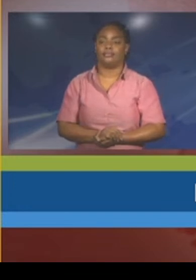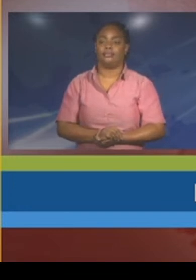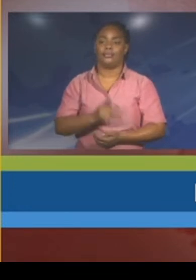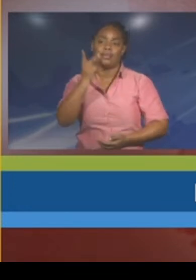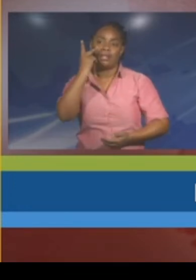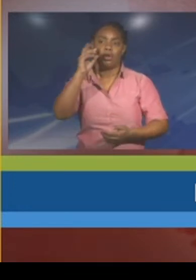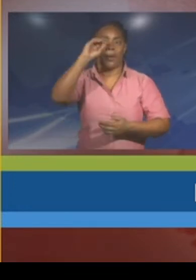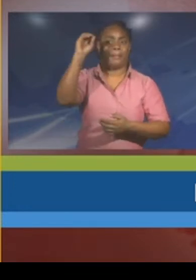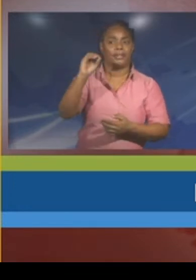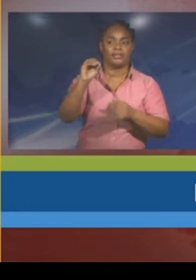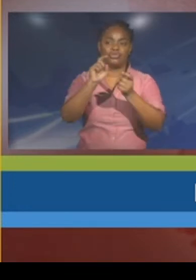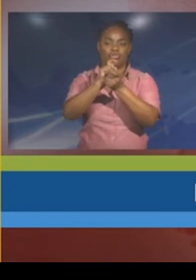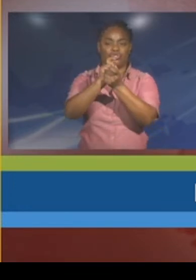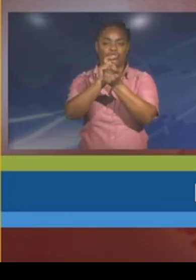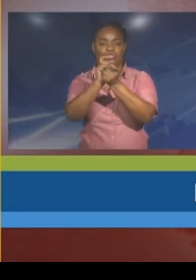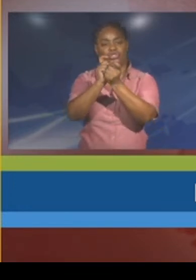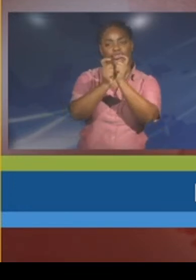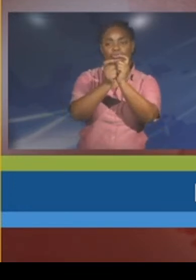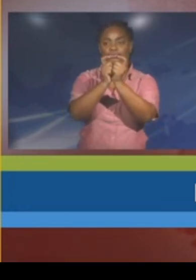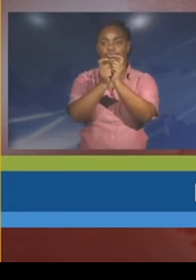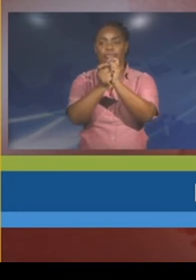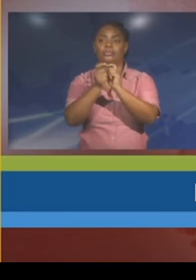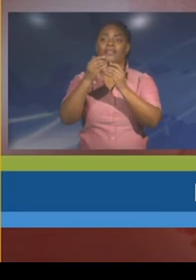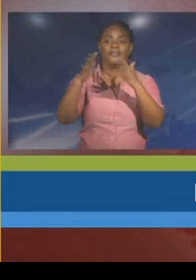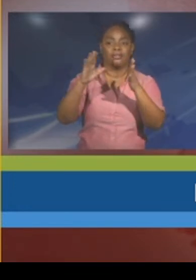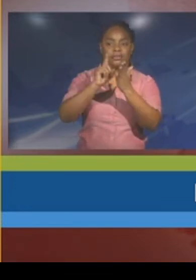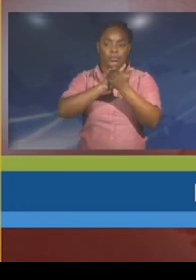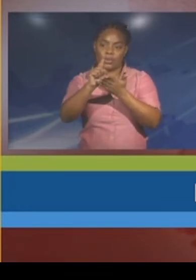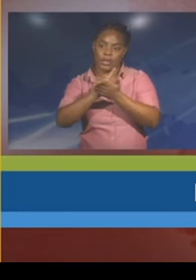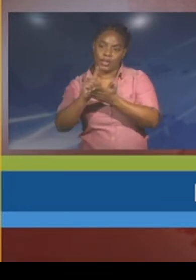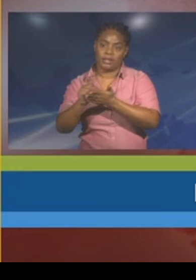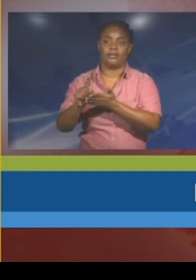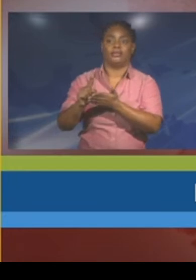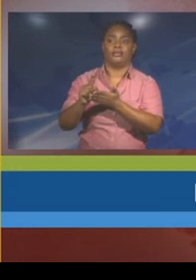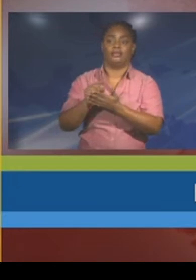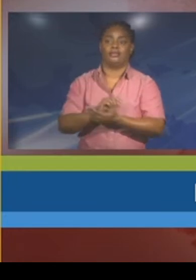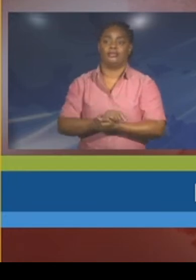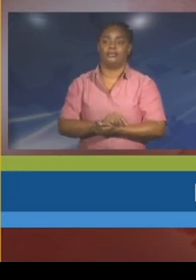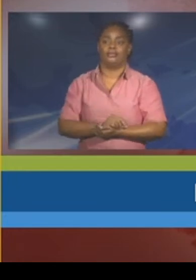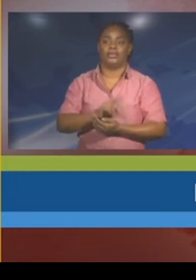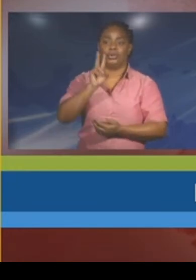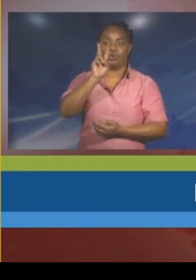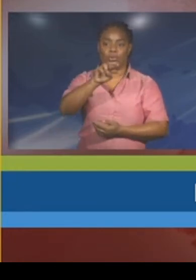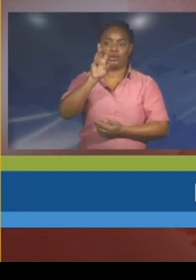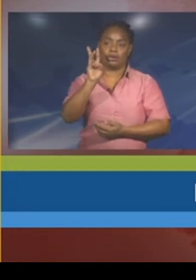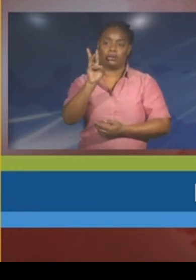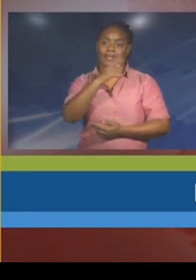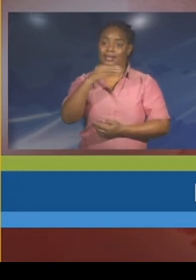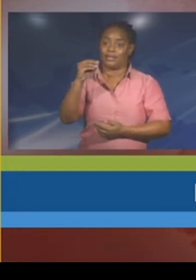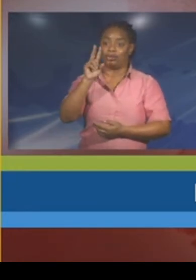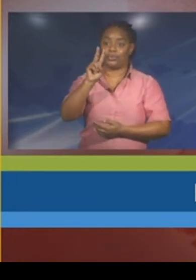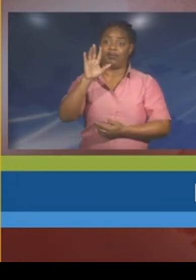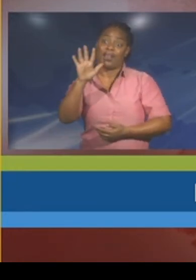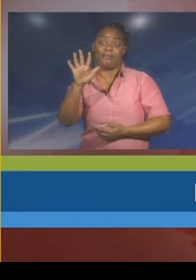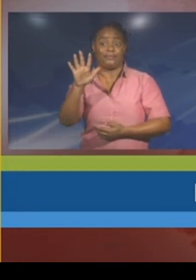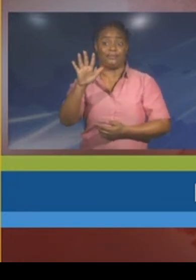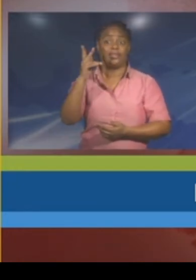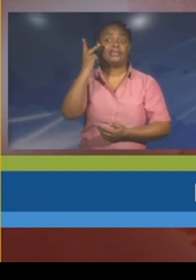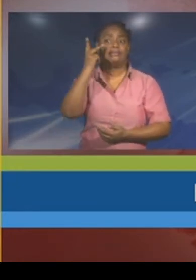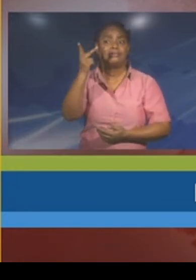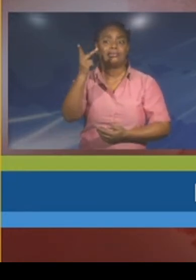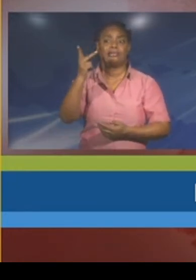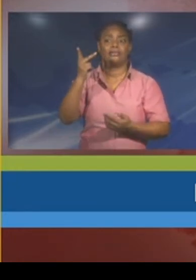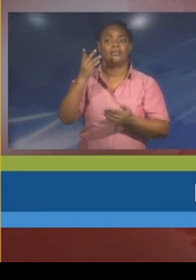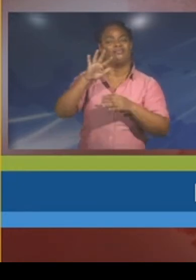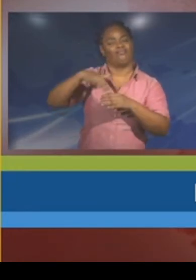completed weeks, those would be Epi Week 26 and Epi Week 25. There was a 22% decrease in